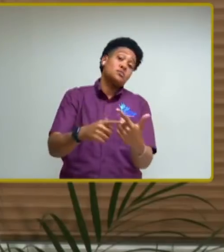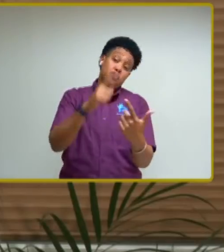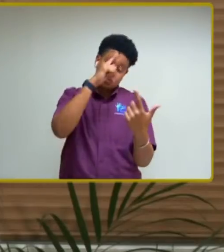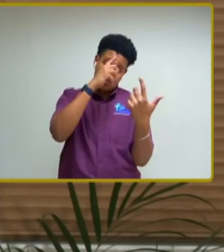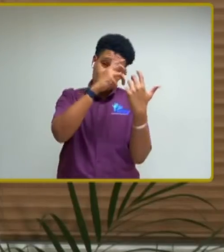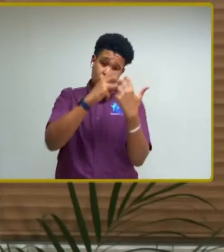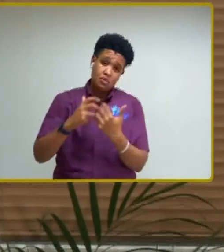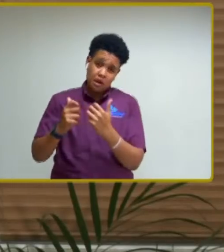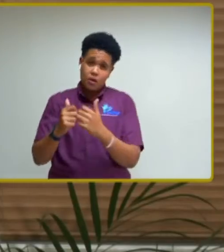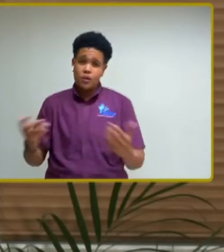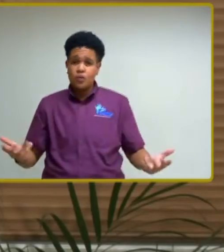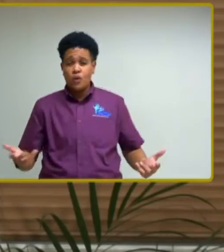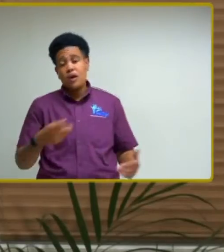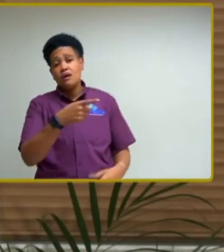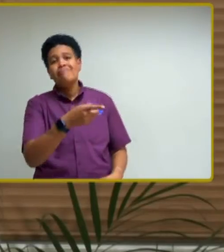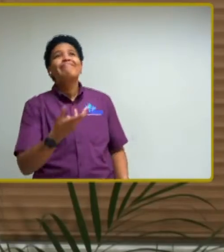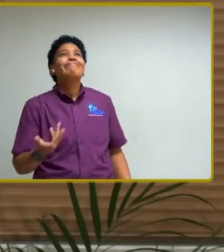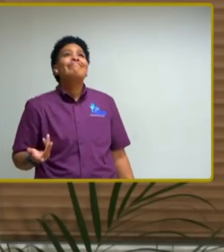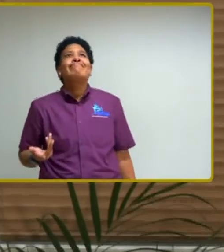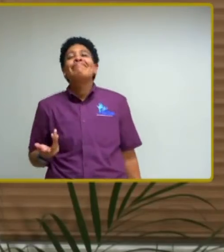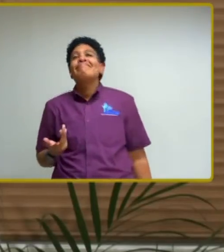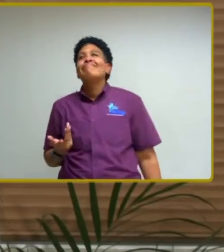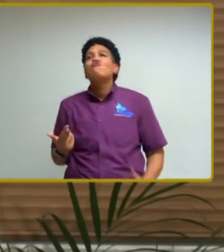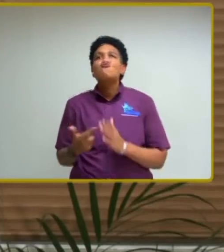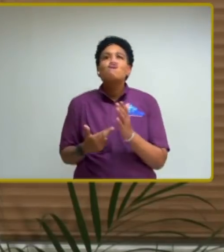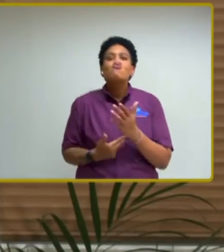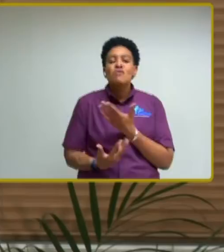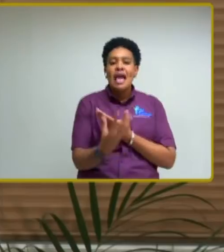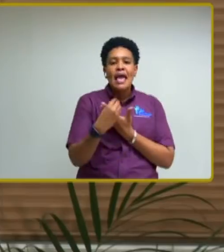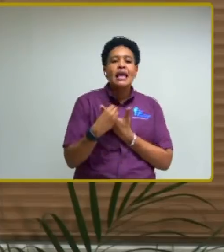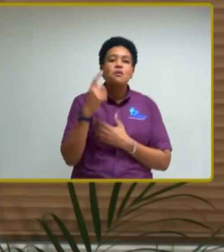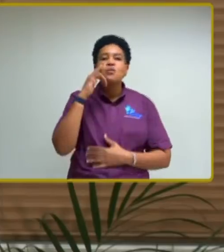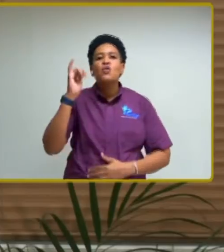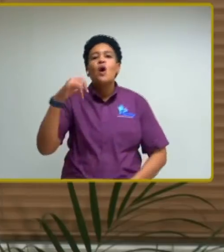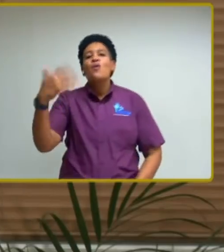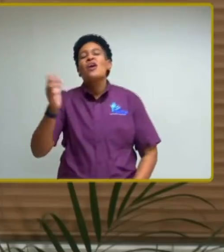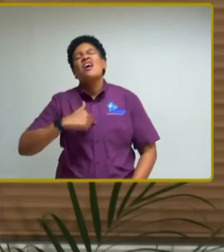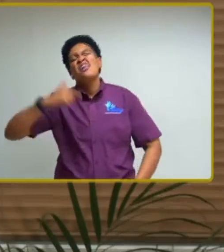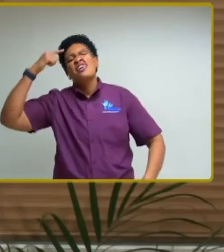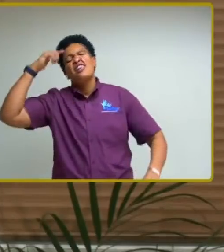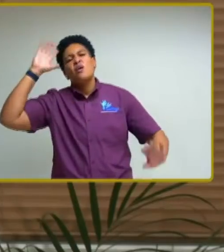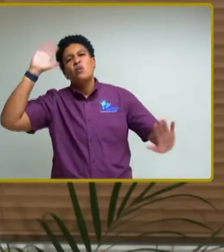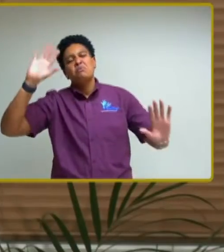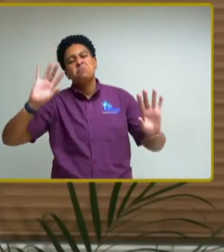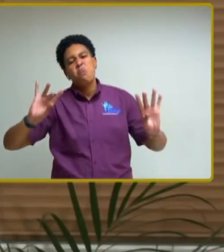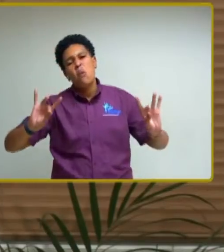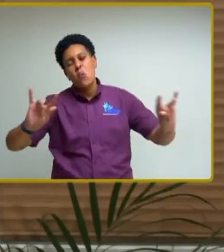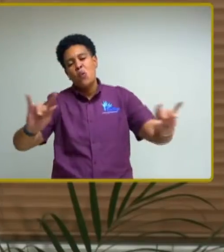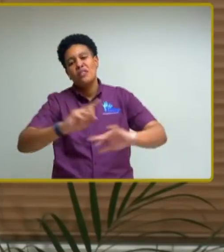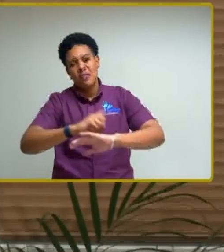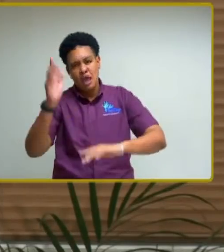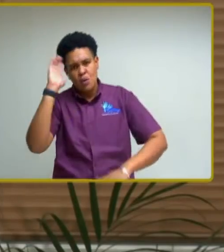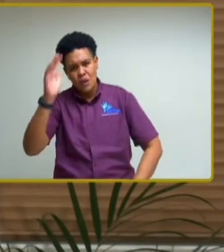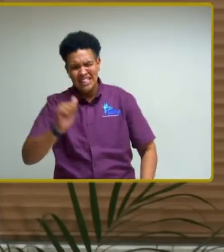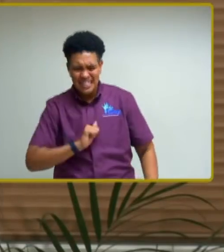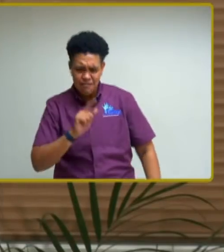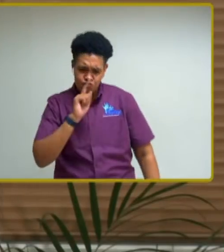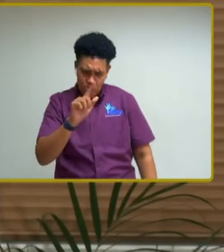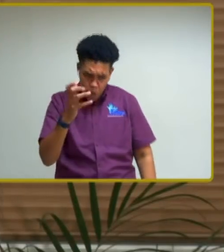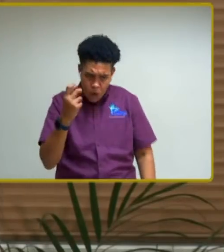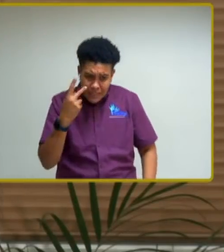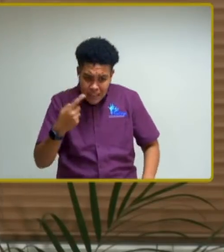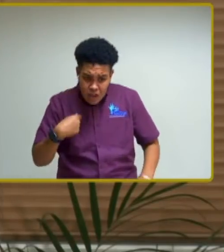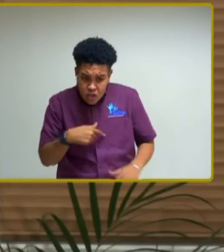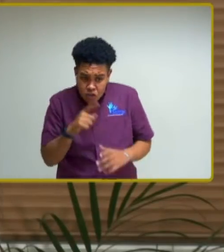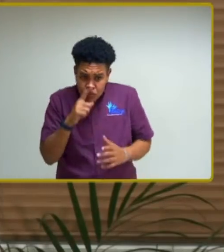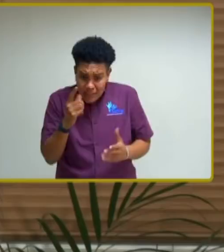comply with the rules of engagement, then I think it will be a smooth day. And I would really like to see us